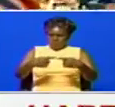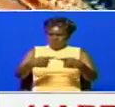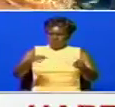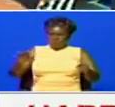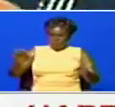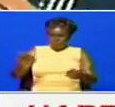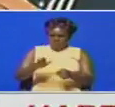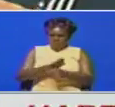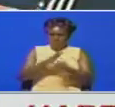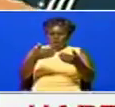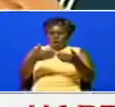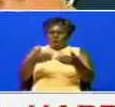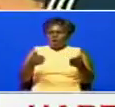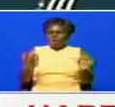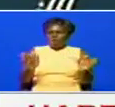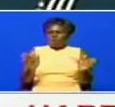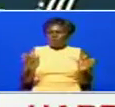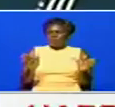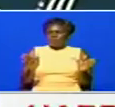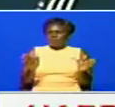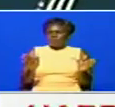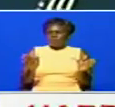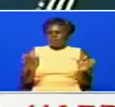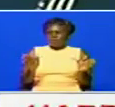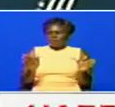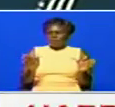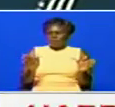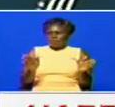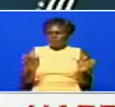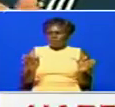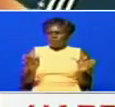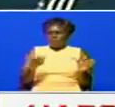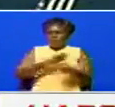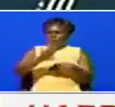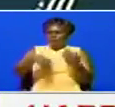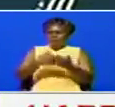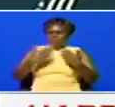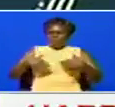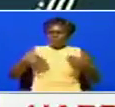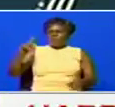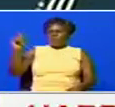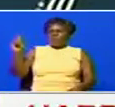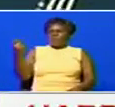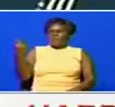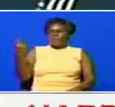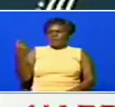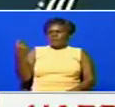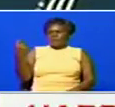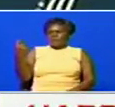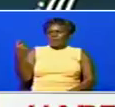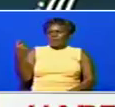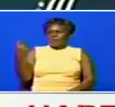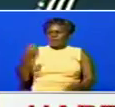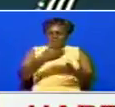completely open to a process of transparent accountability for all the people of Kenya. So if it did take place, the